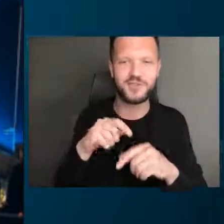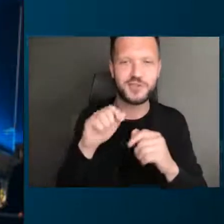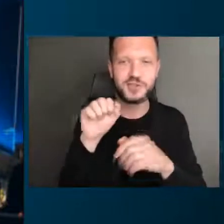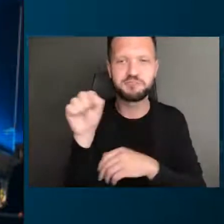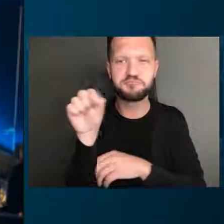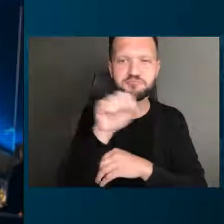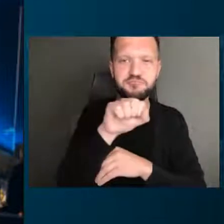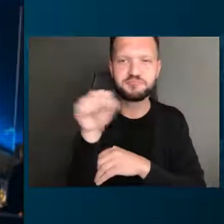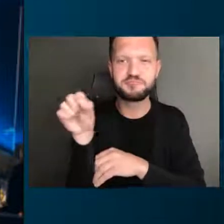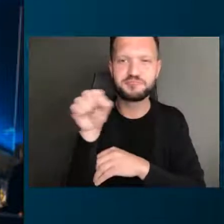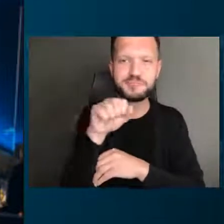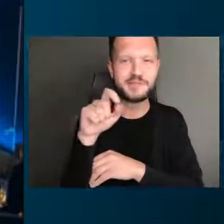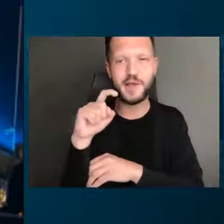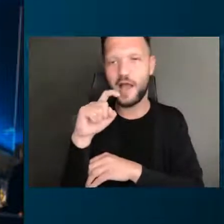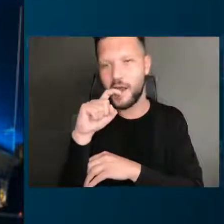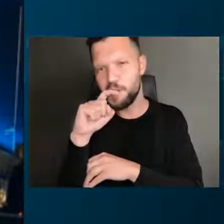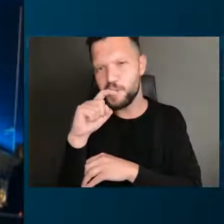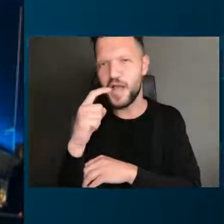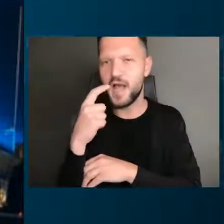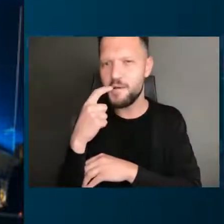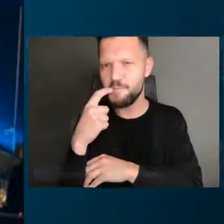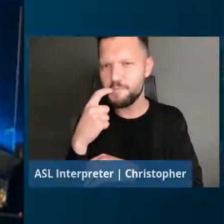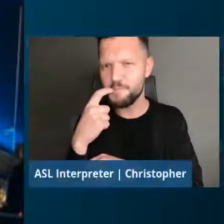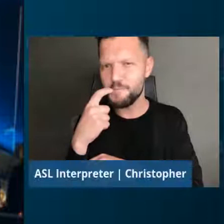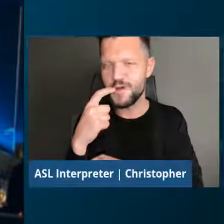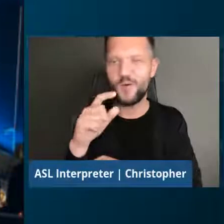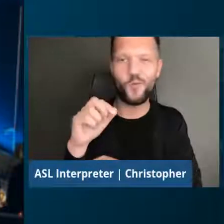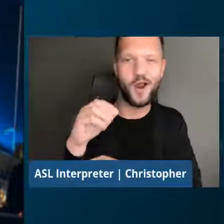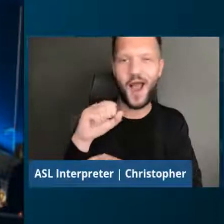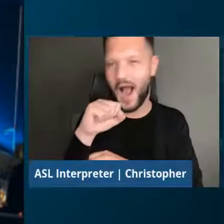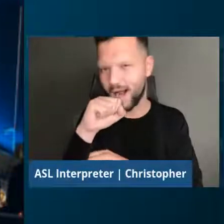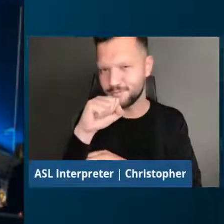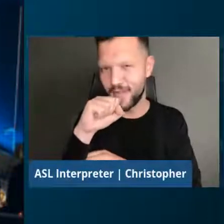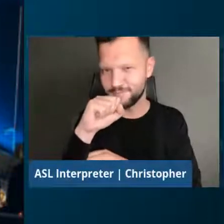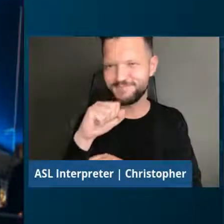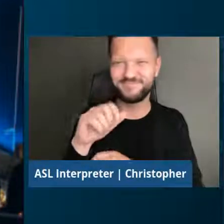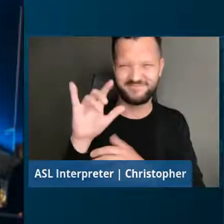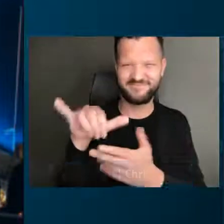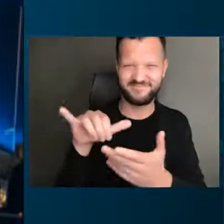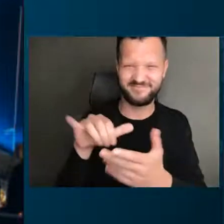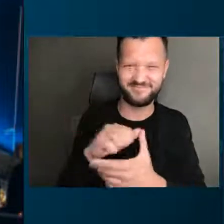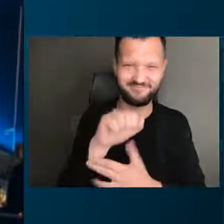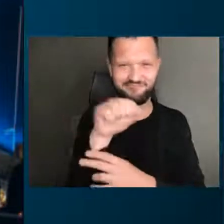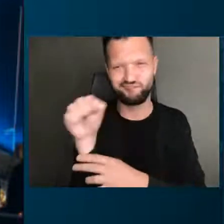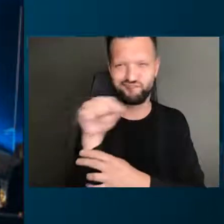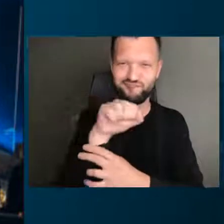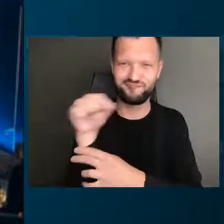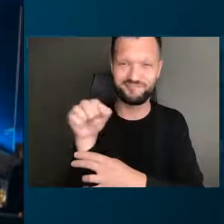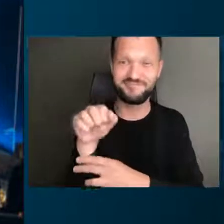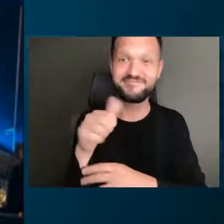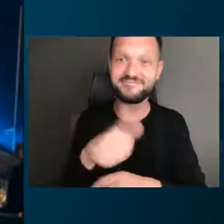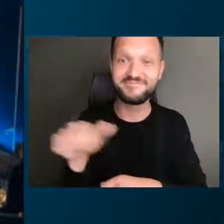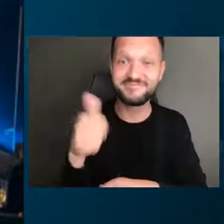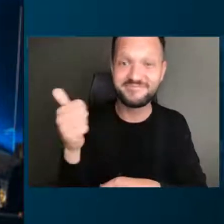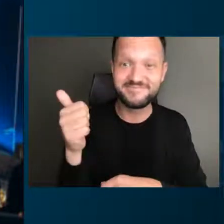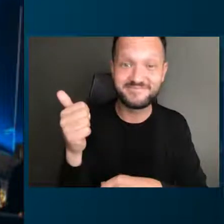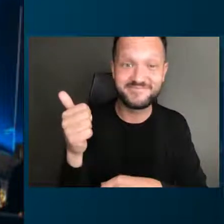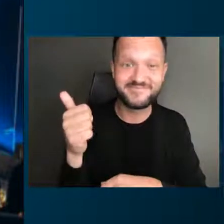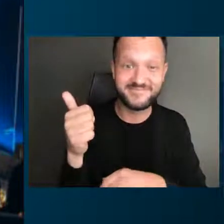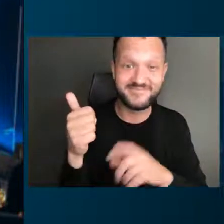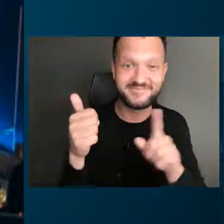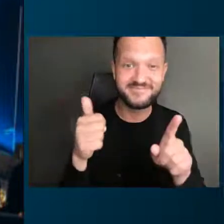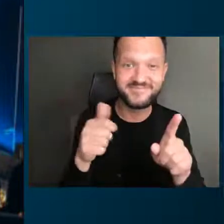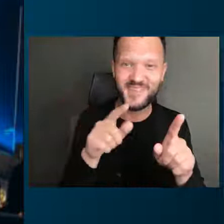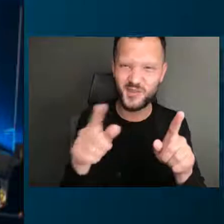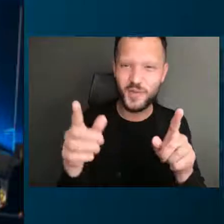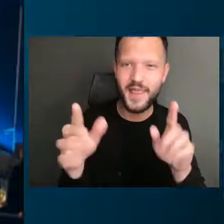heads to suck on a straw or something like that. So that's a great question too. Any others? Do astronauts get to pick their